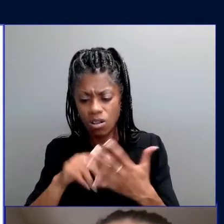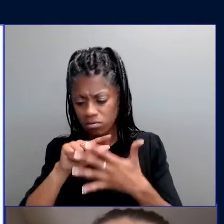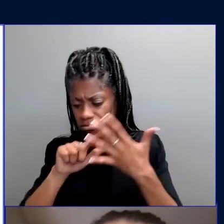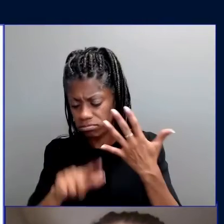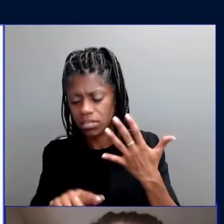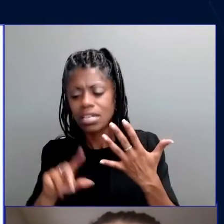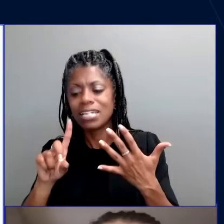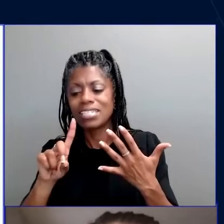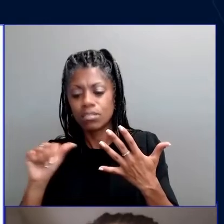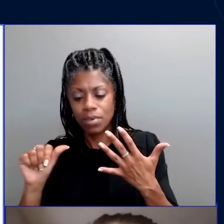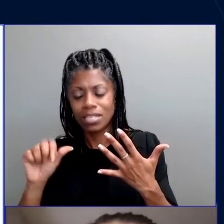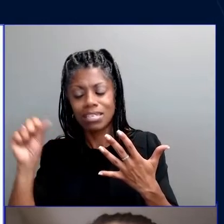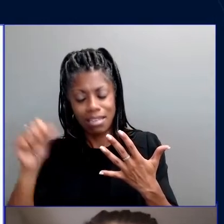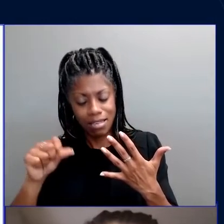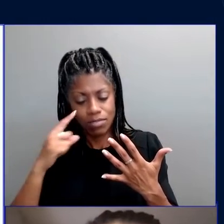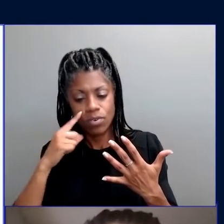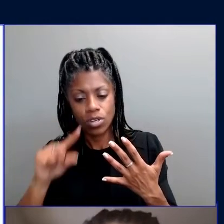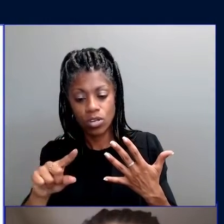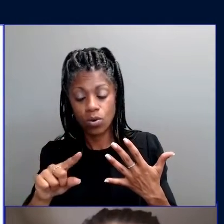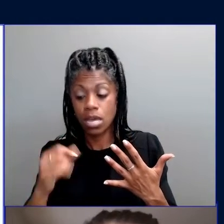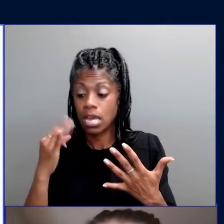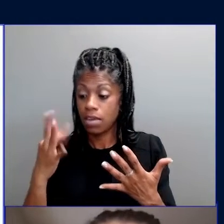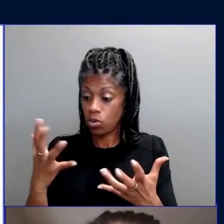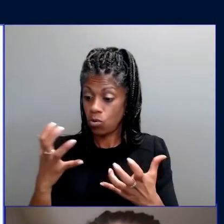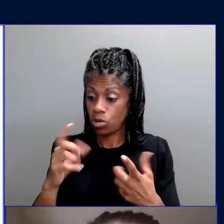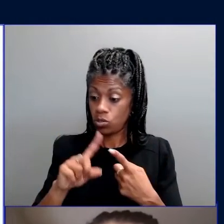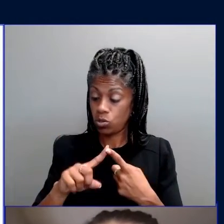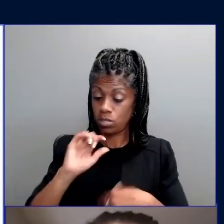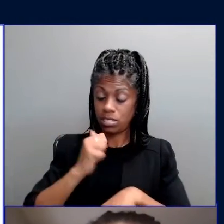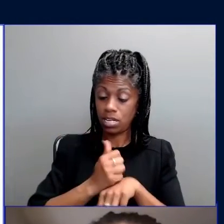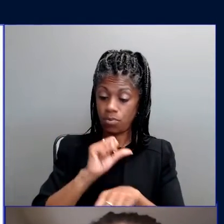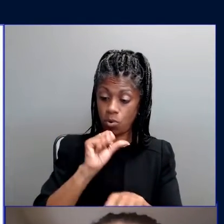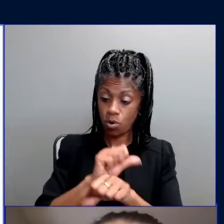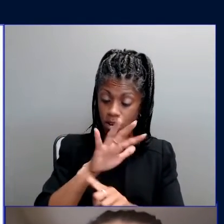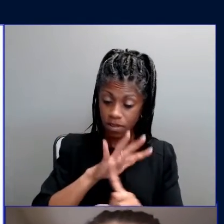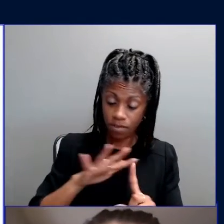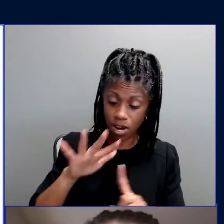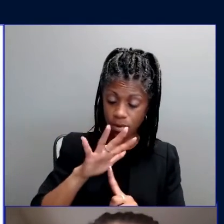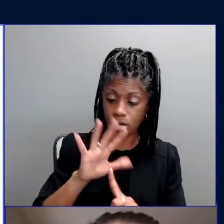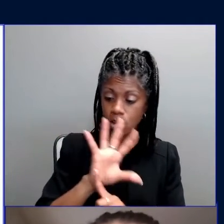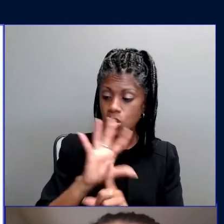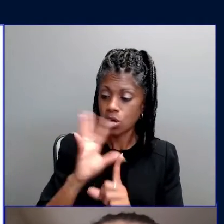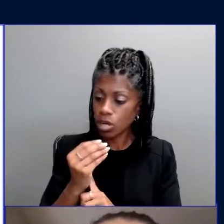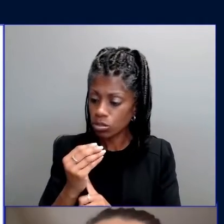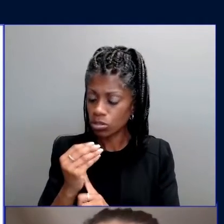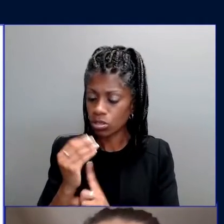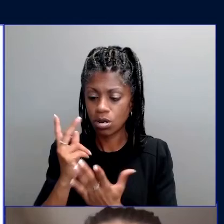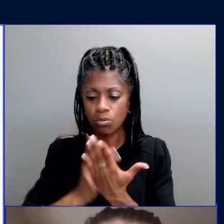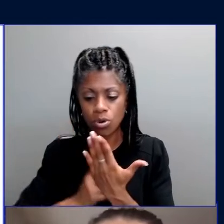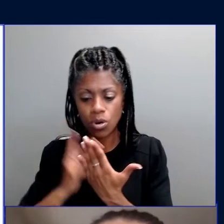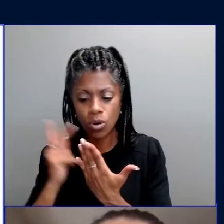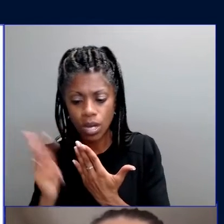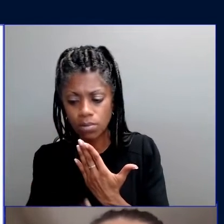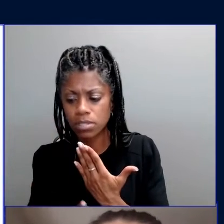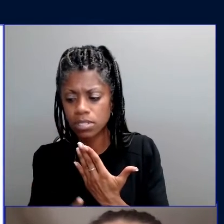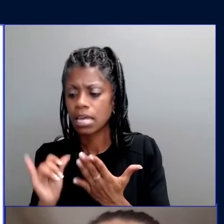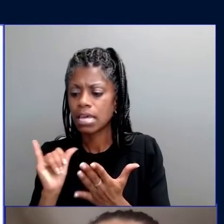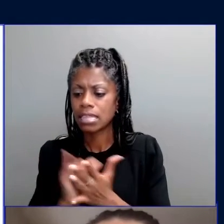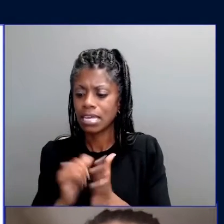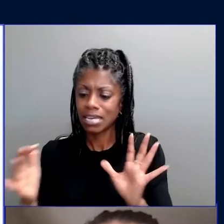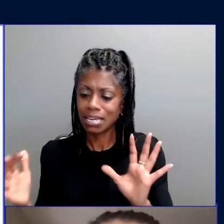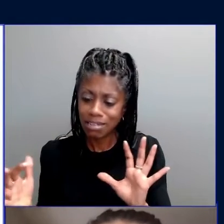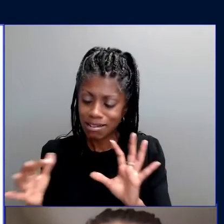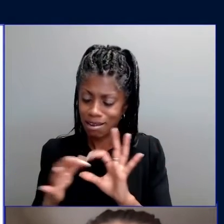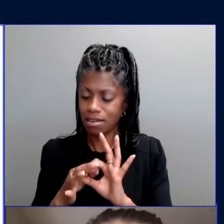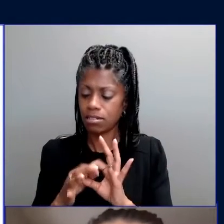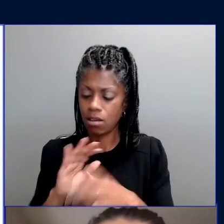If your goal is to create a work environment, culture, programs, and services that center the wholeness and humanity of your